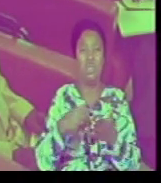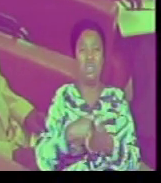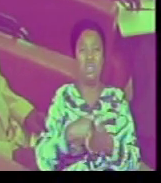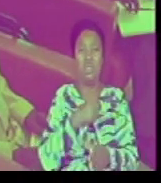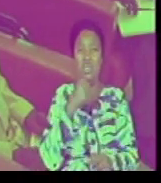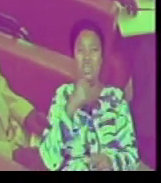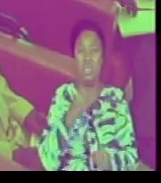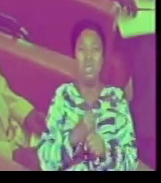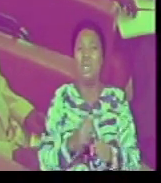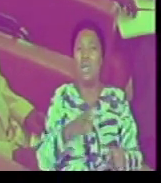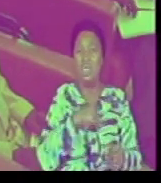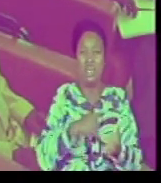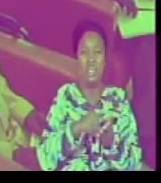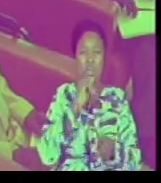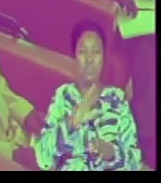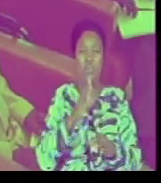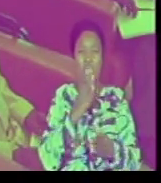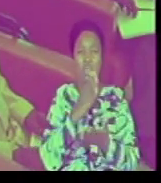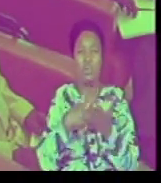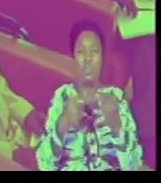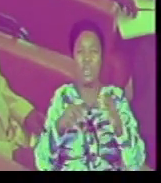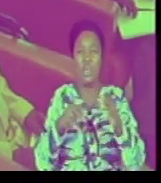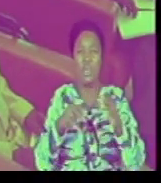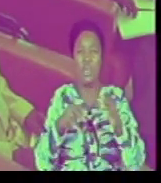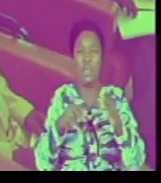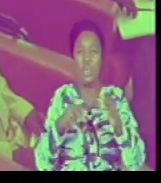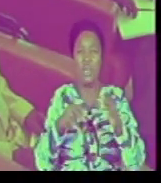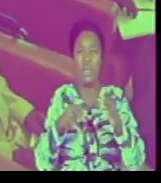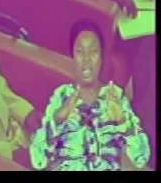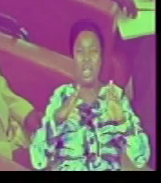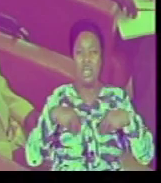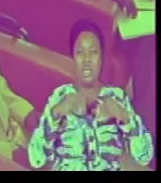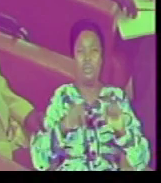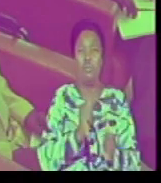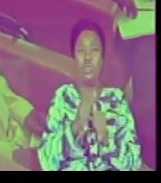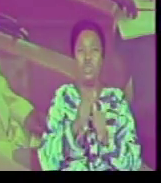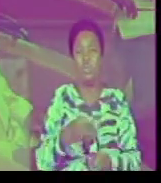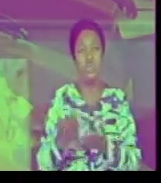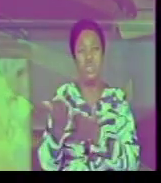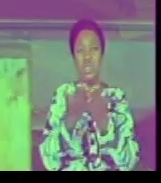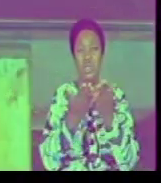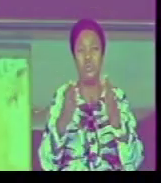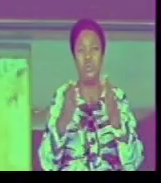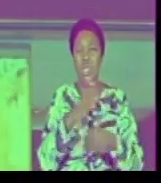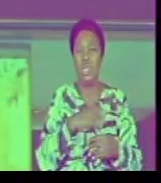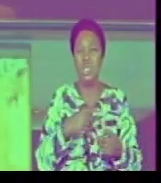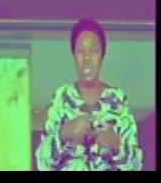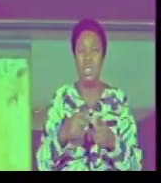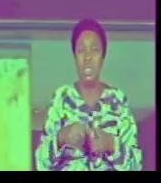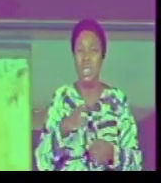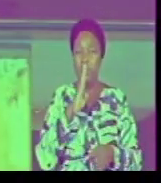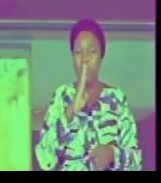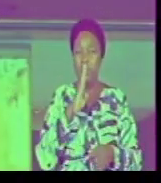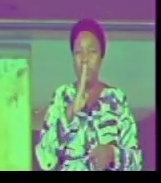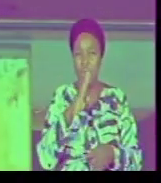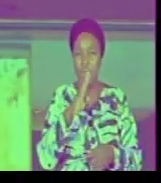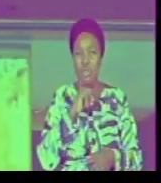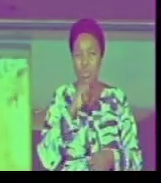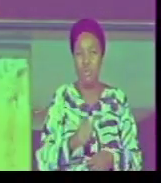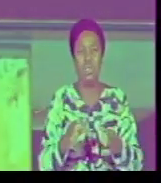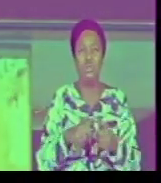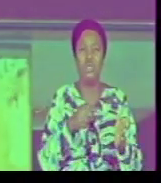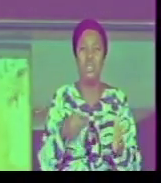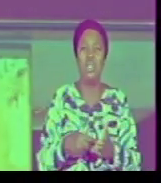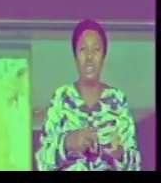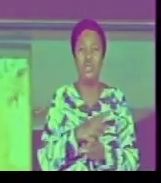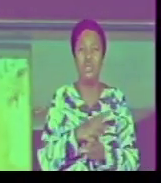acceptable unto God, which is your reasonable service. And be not conformed to this world.